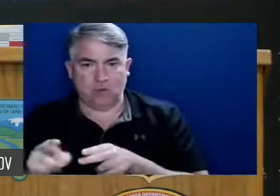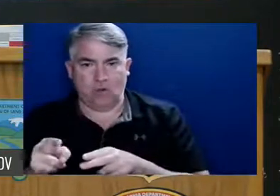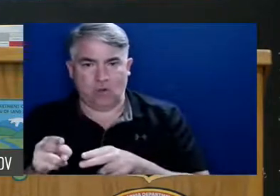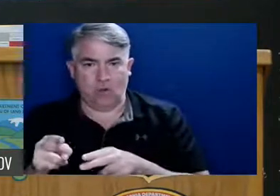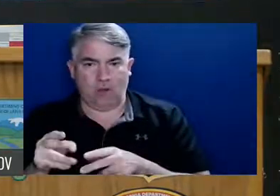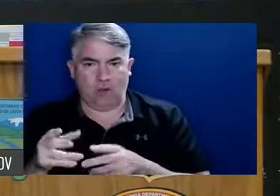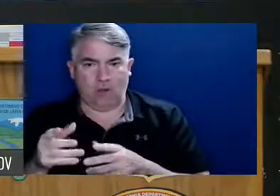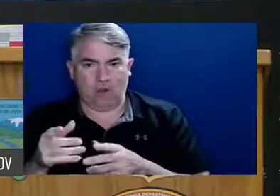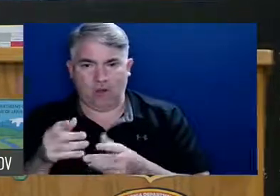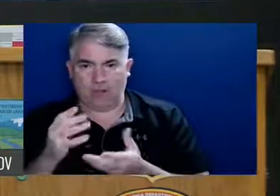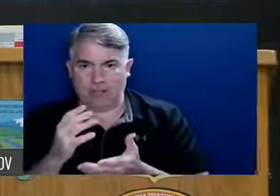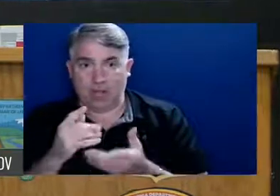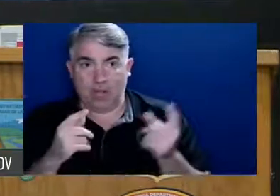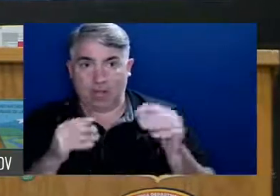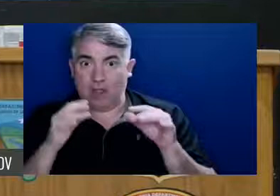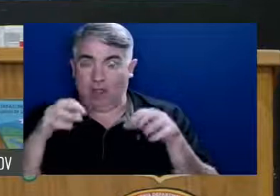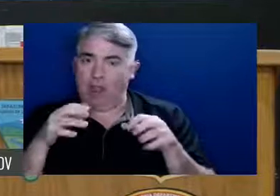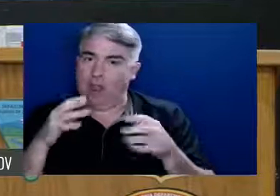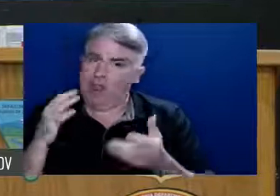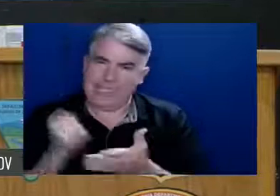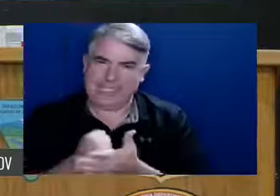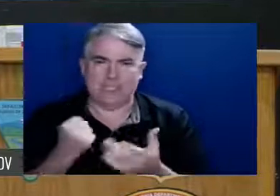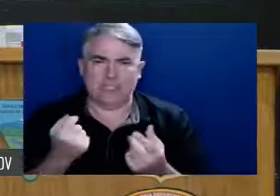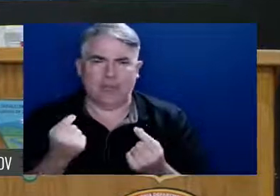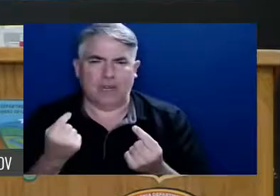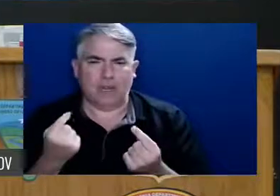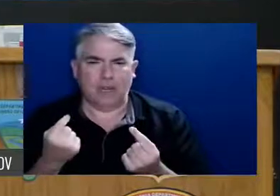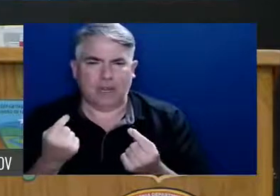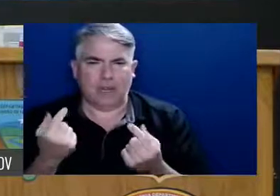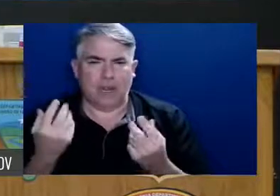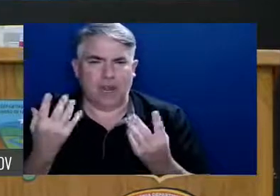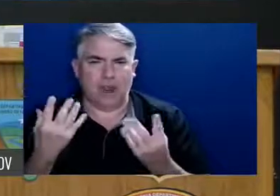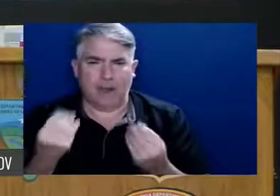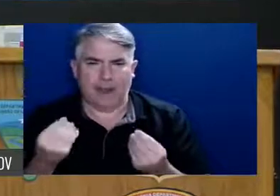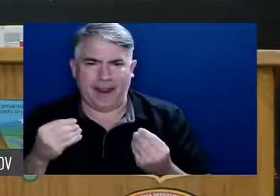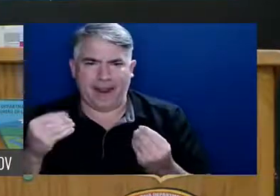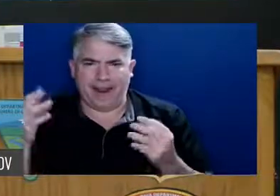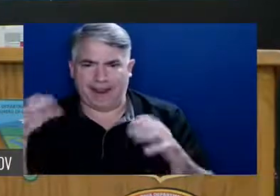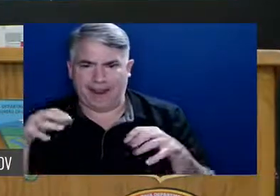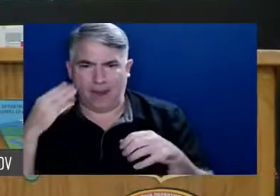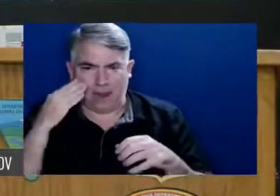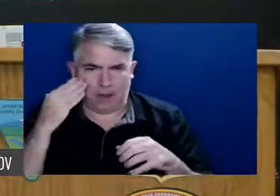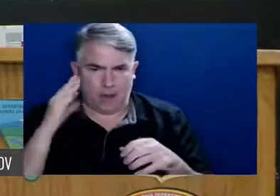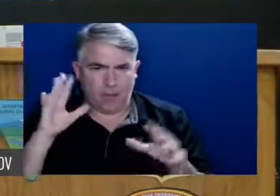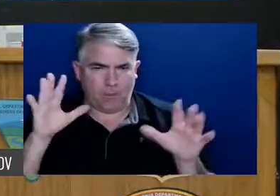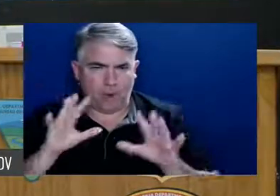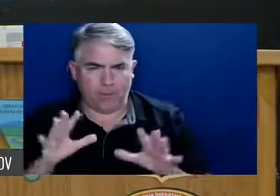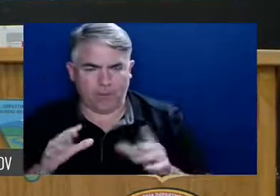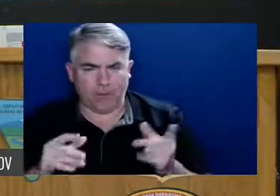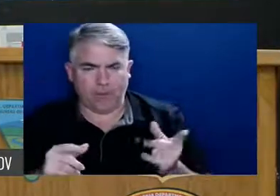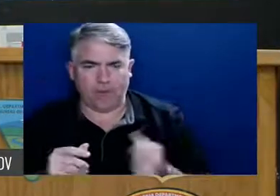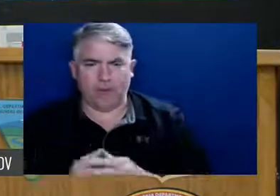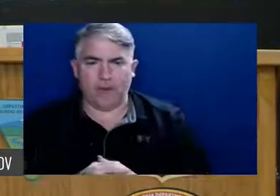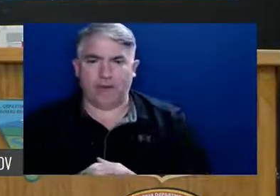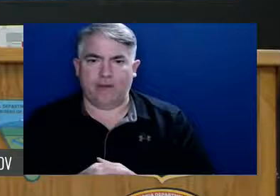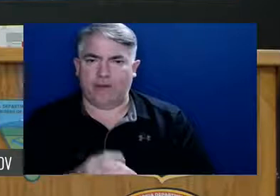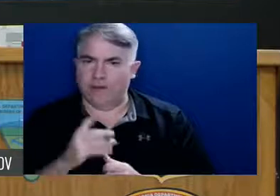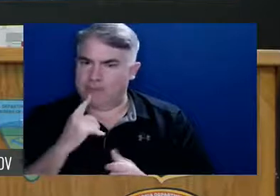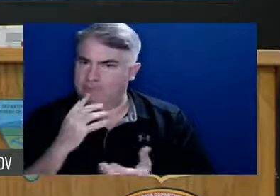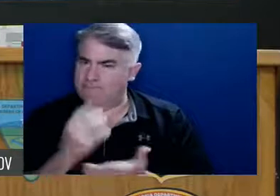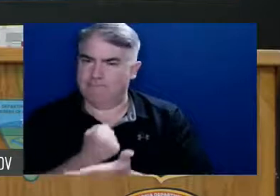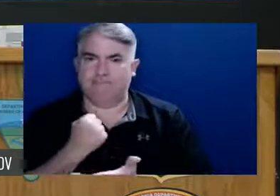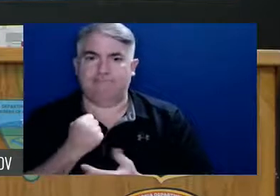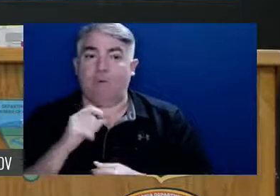weather. As you heard from the West Zone operations report out, they are taking advantage of the cooler, wetter conditions to go direct, which